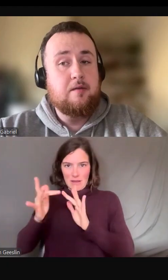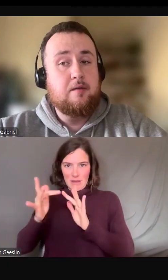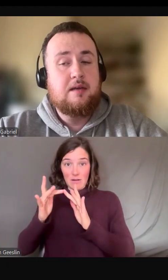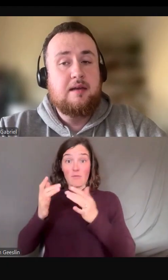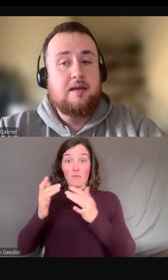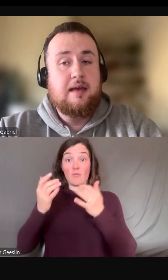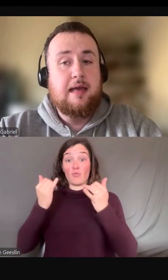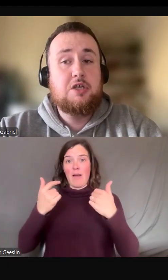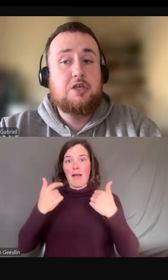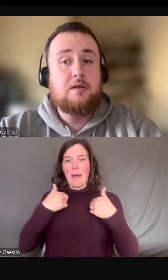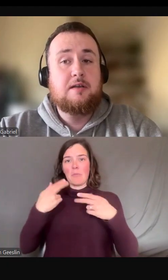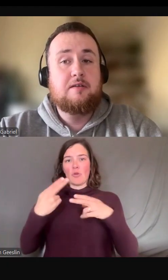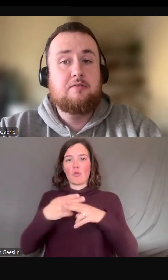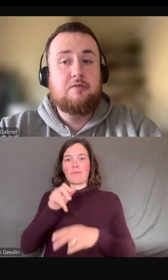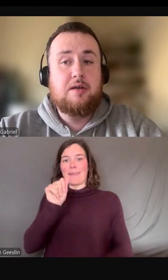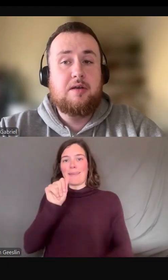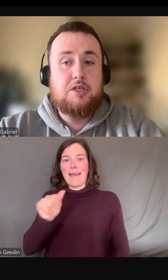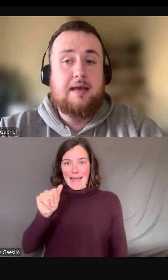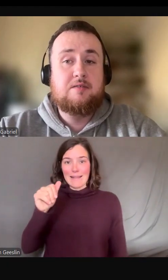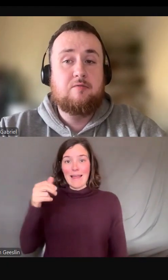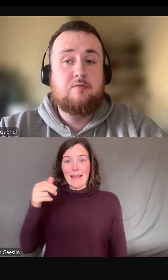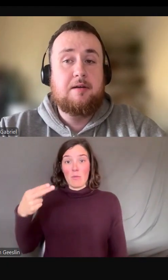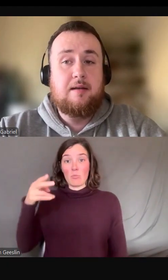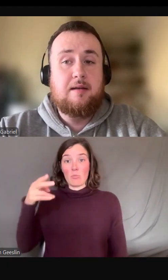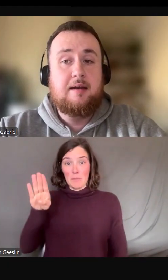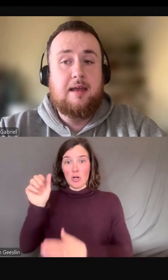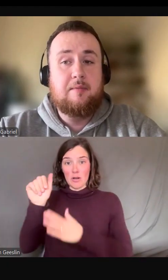account, and it should show me as